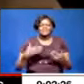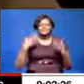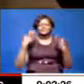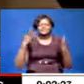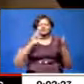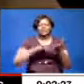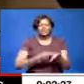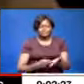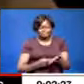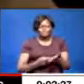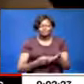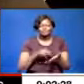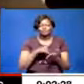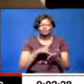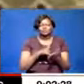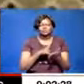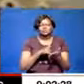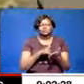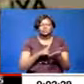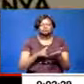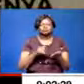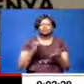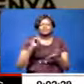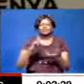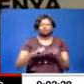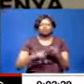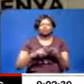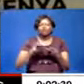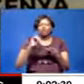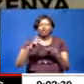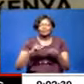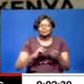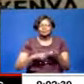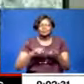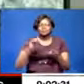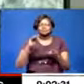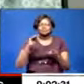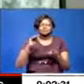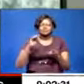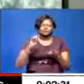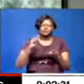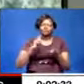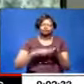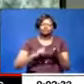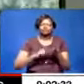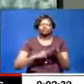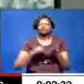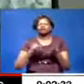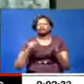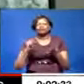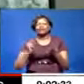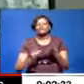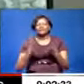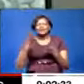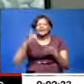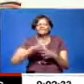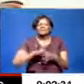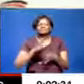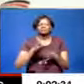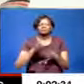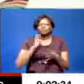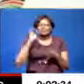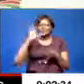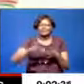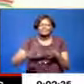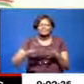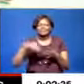resources, including base metals, coal, gemstones, geothermal spots, forest cover, water bodies,